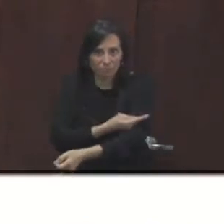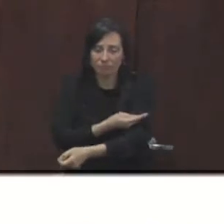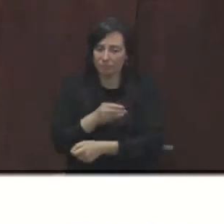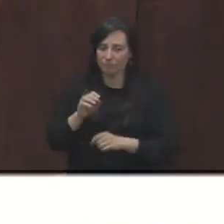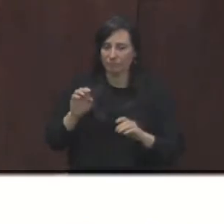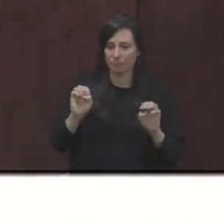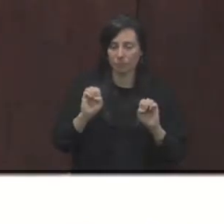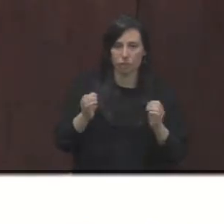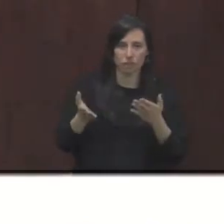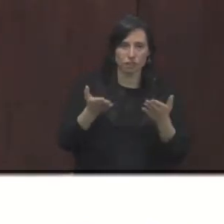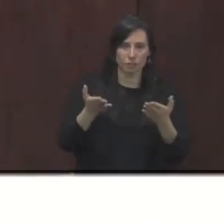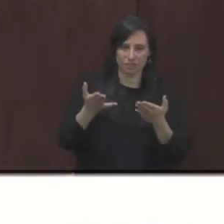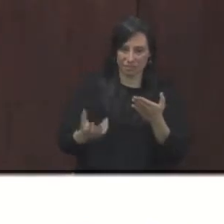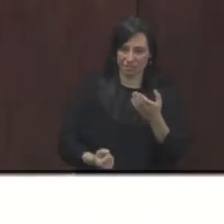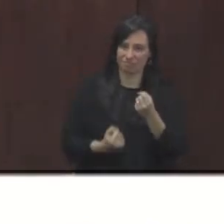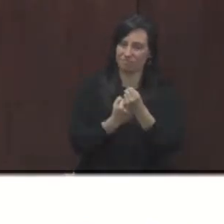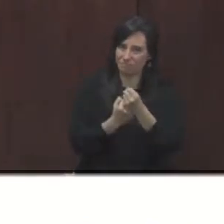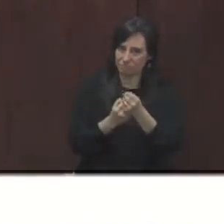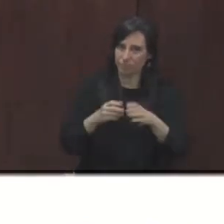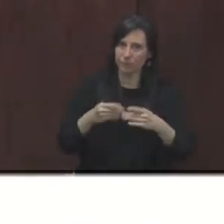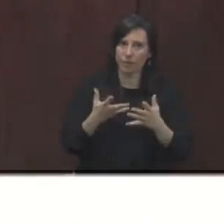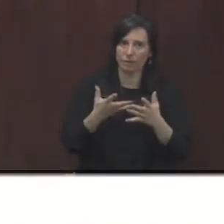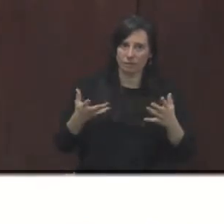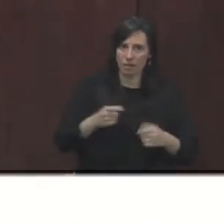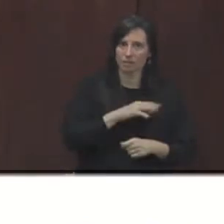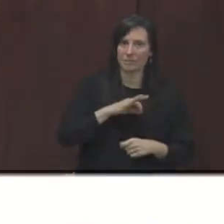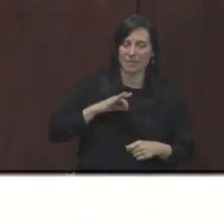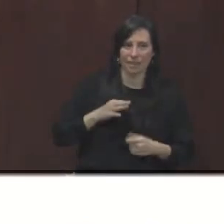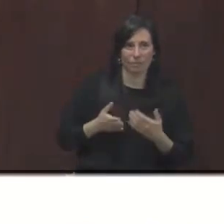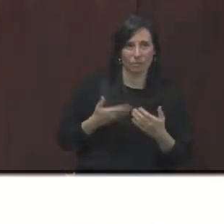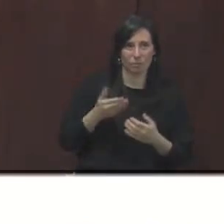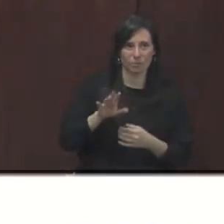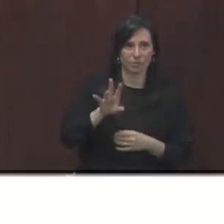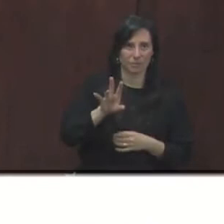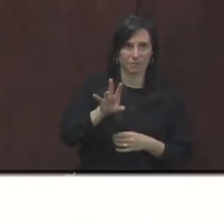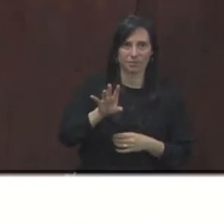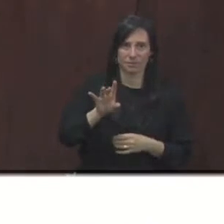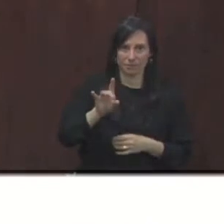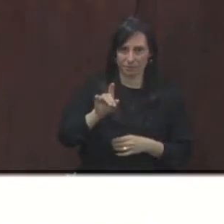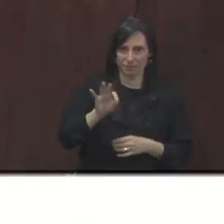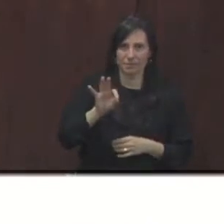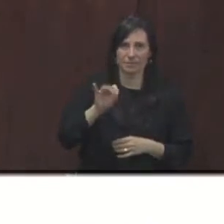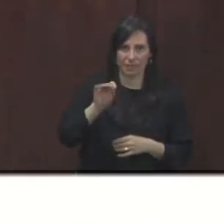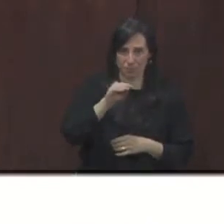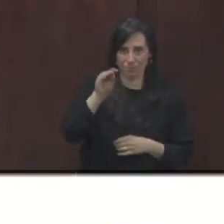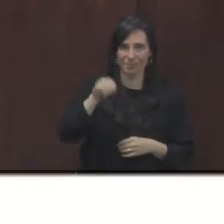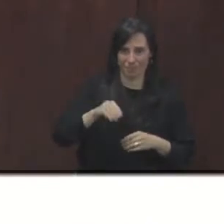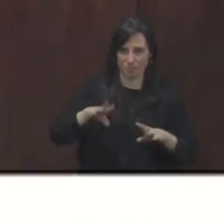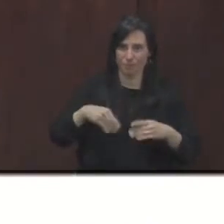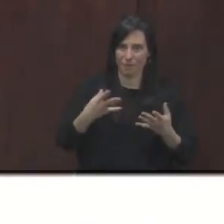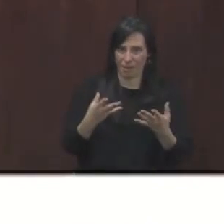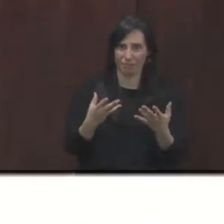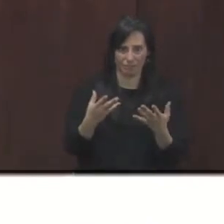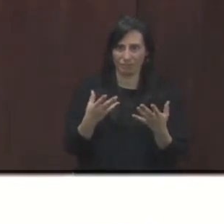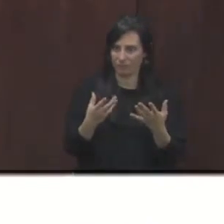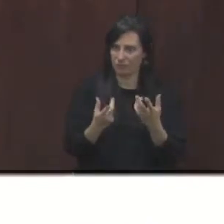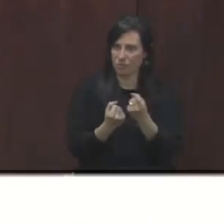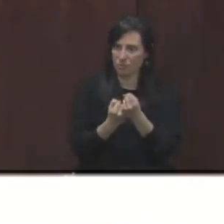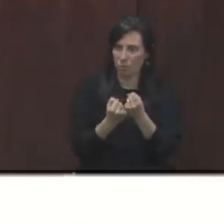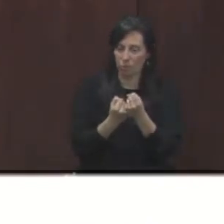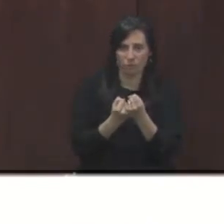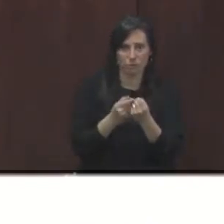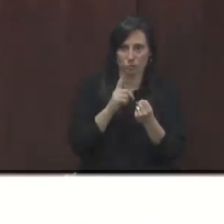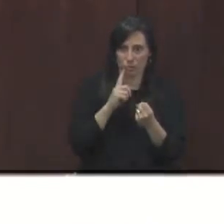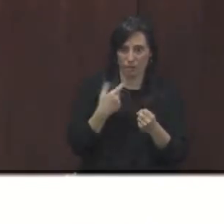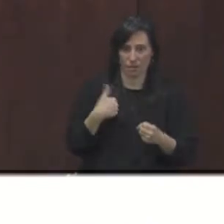50% of the manning of those sites also comes from emergency services. So these are really joint efforts between public health and